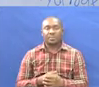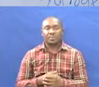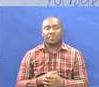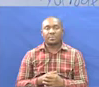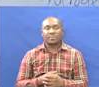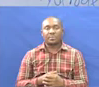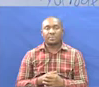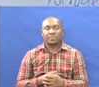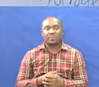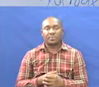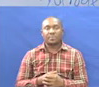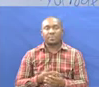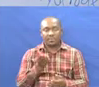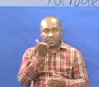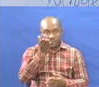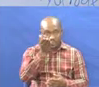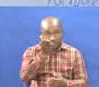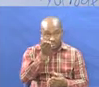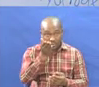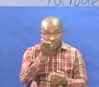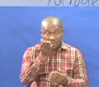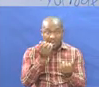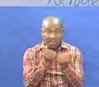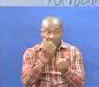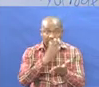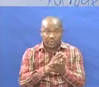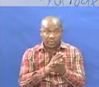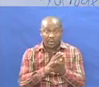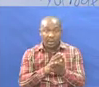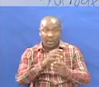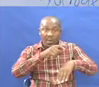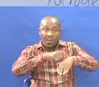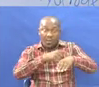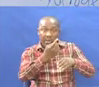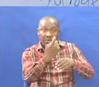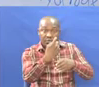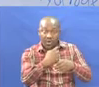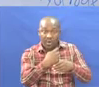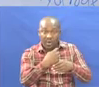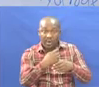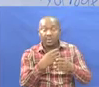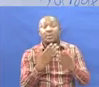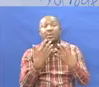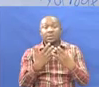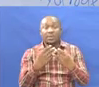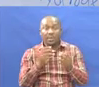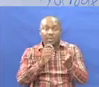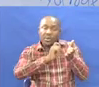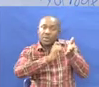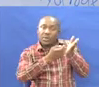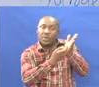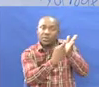Make sure when you are drawing, you draw a very neat diagram. because you can be explaining preparation